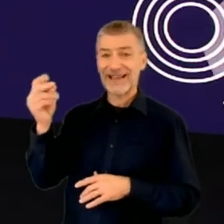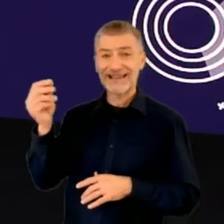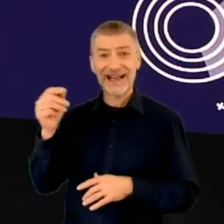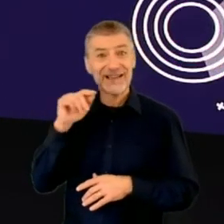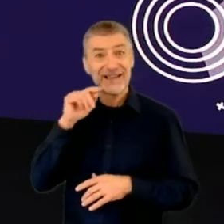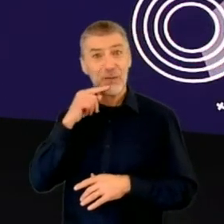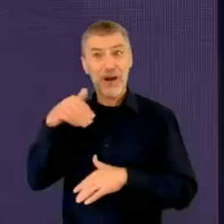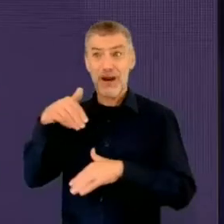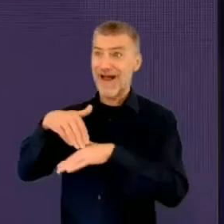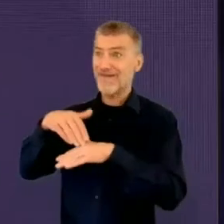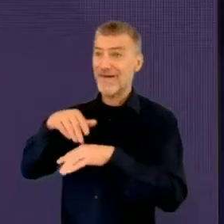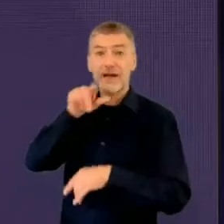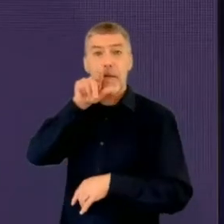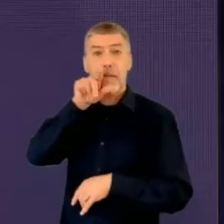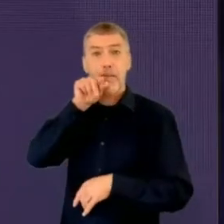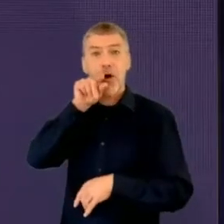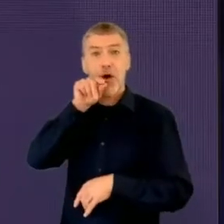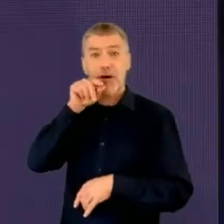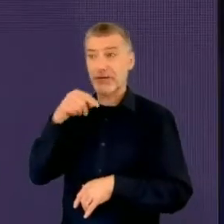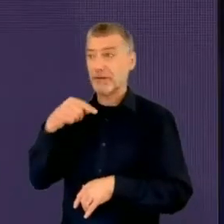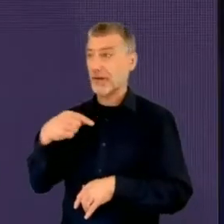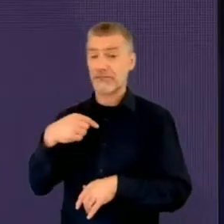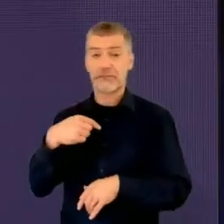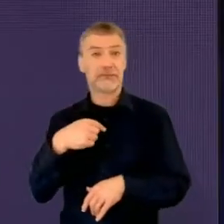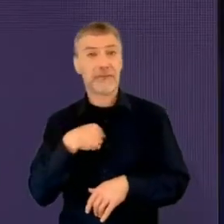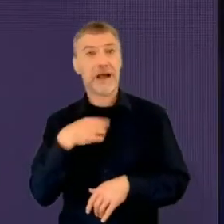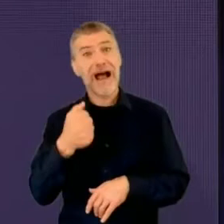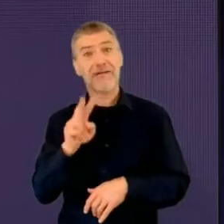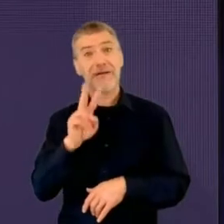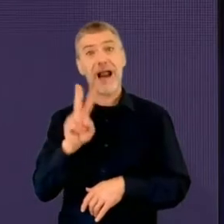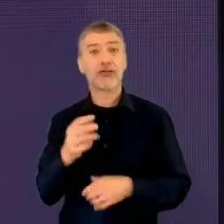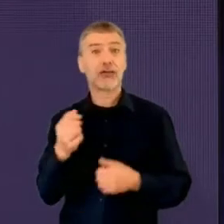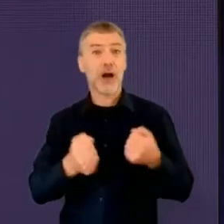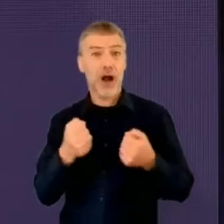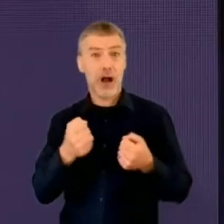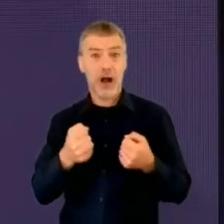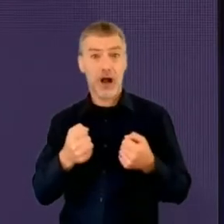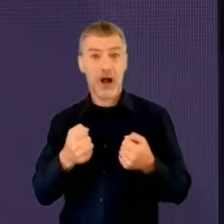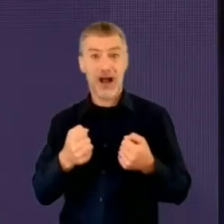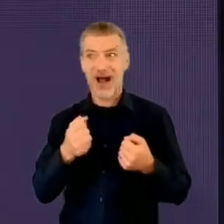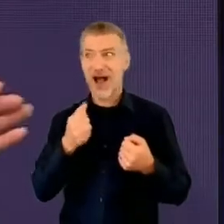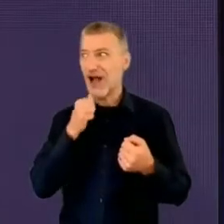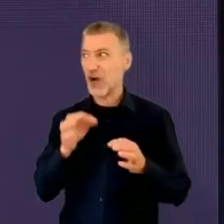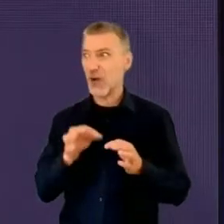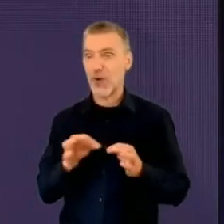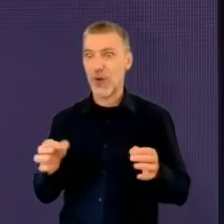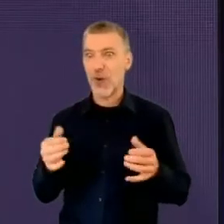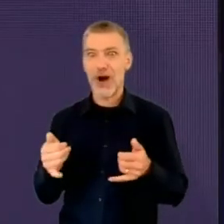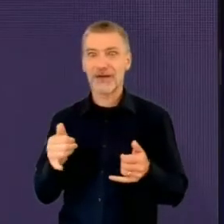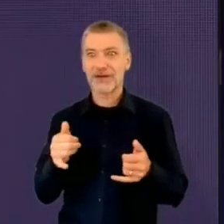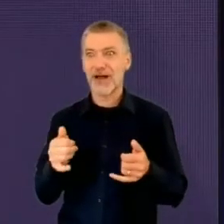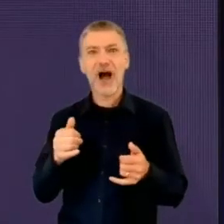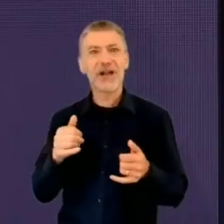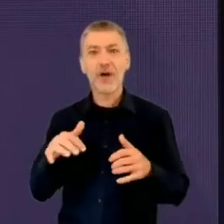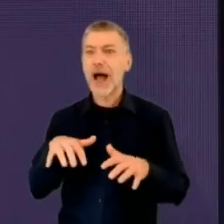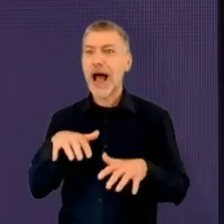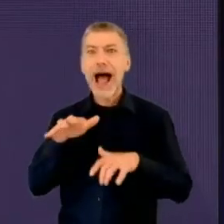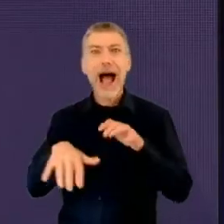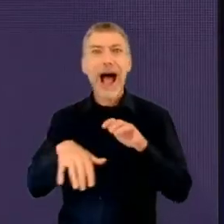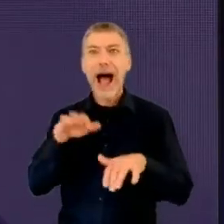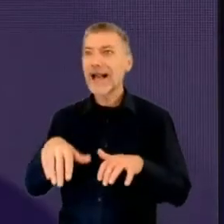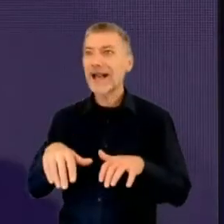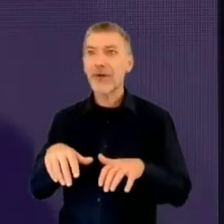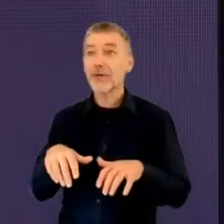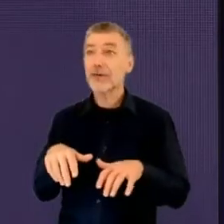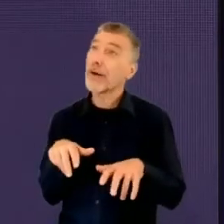I drive an electric car, and I know because it's quiet, I notice animals don't notice when I'm coming along, so I